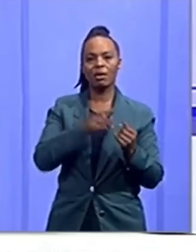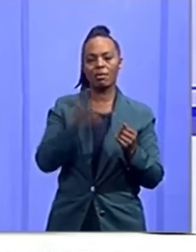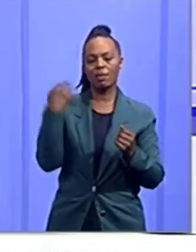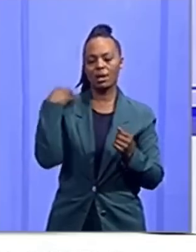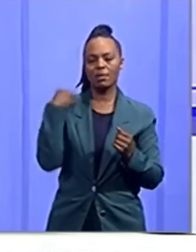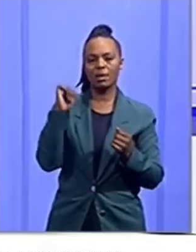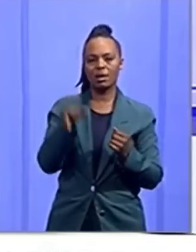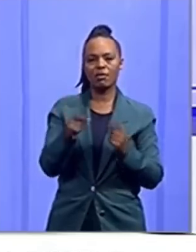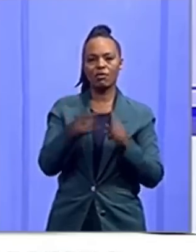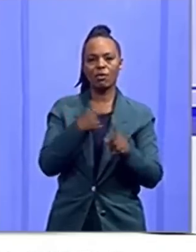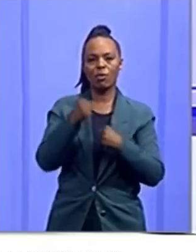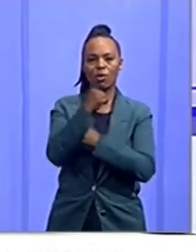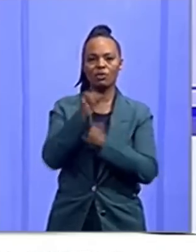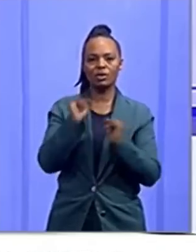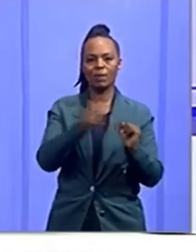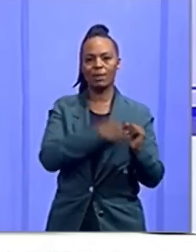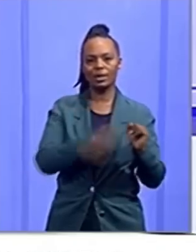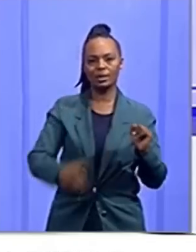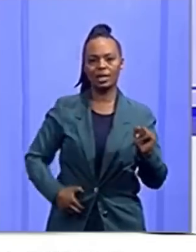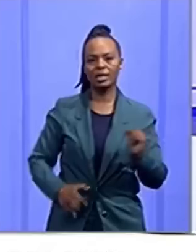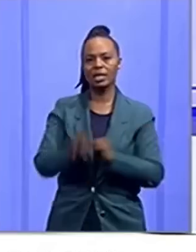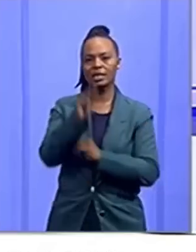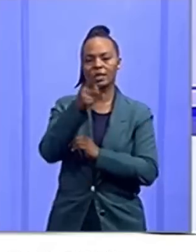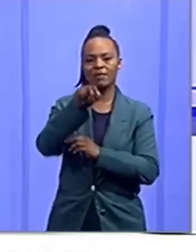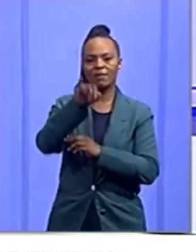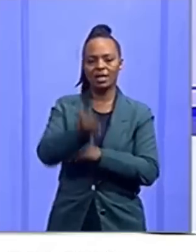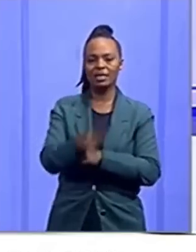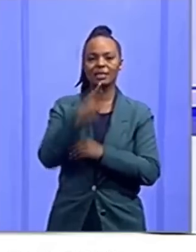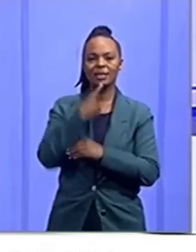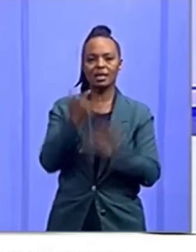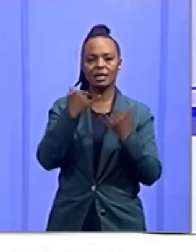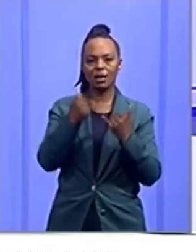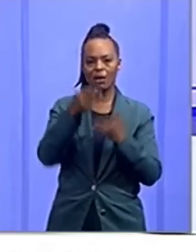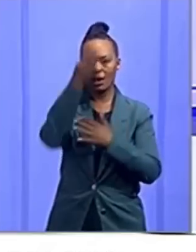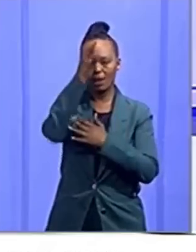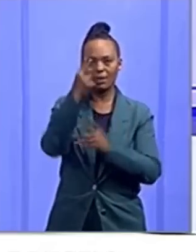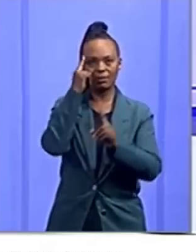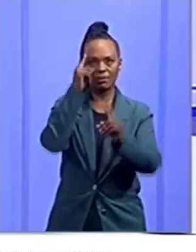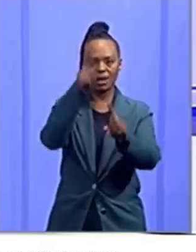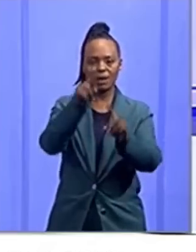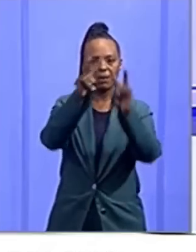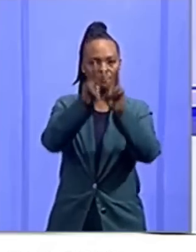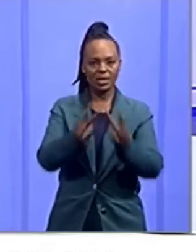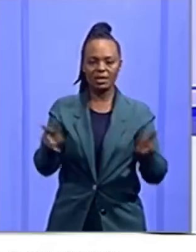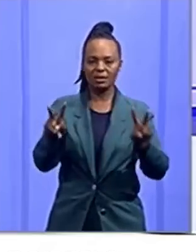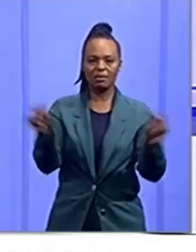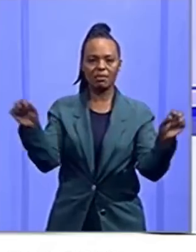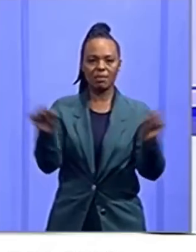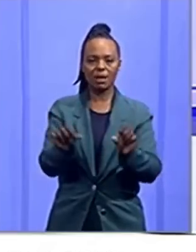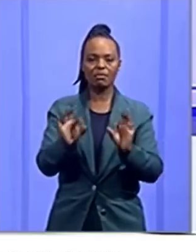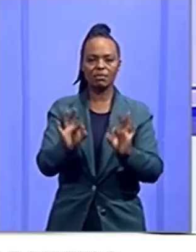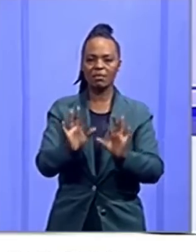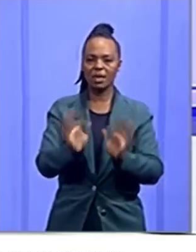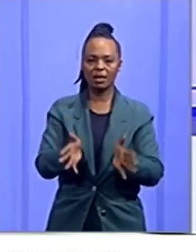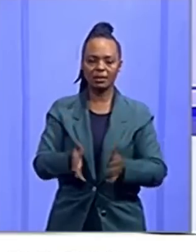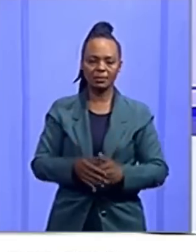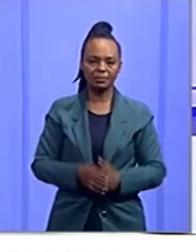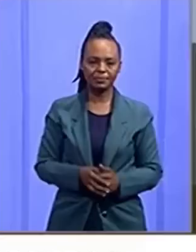moporesidente Khumbudzo Ntshavheni o rile puso e batla go busa kagiso le tolamo kwa kgaolong eo.